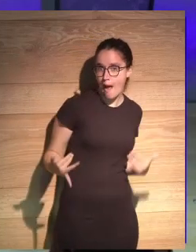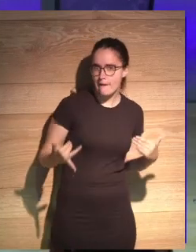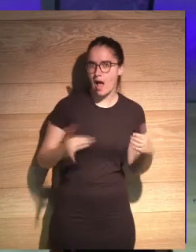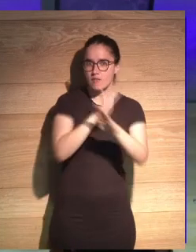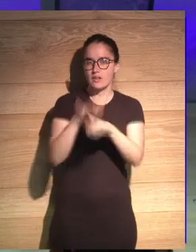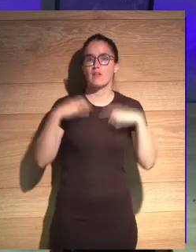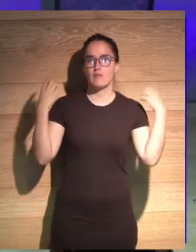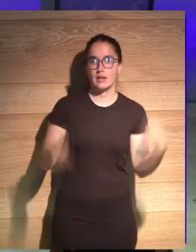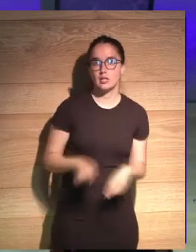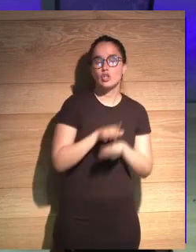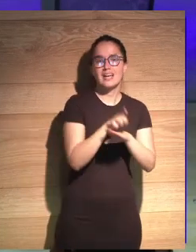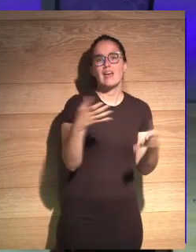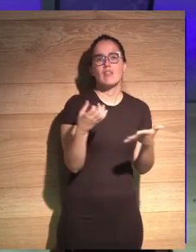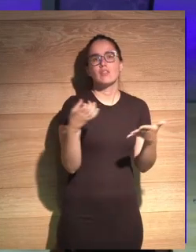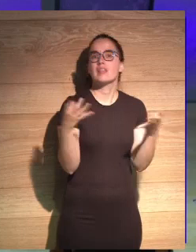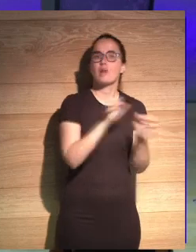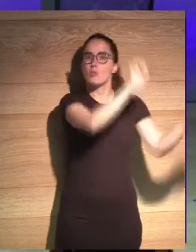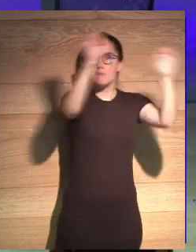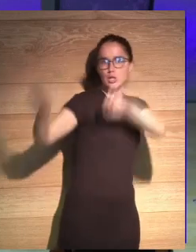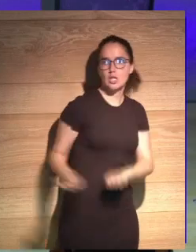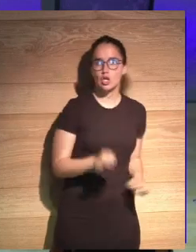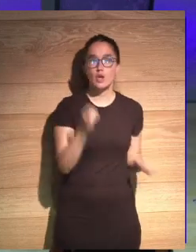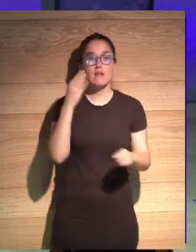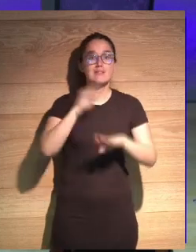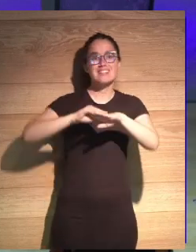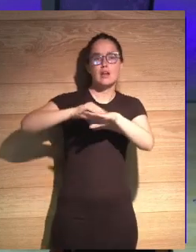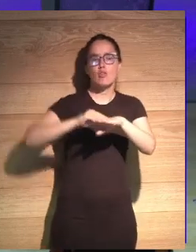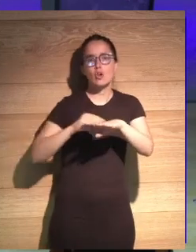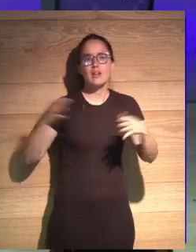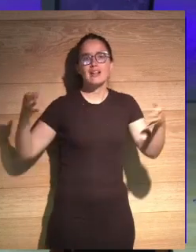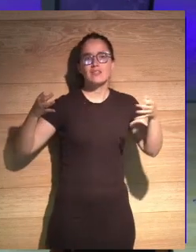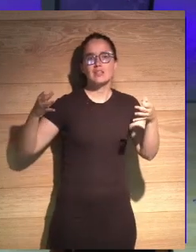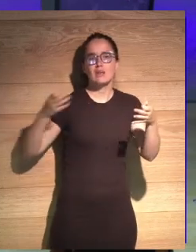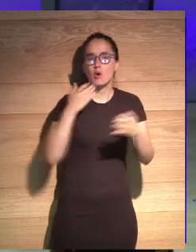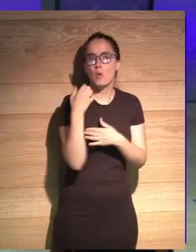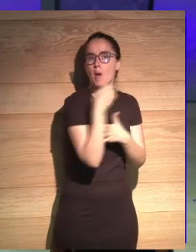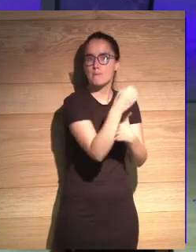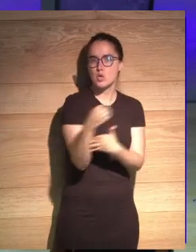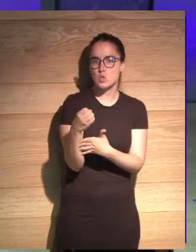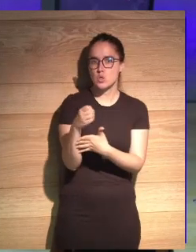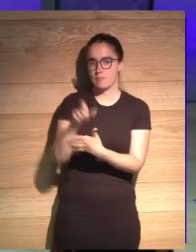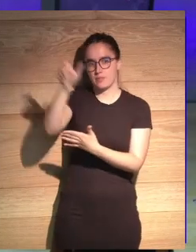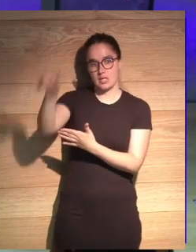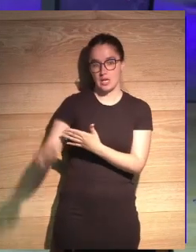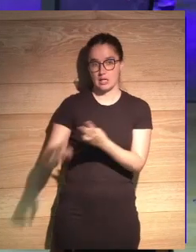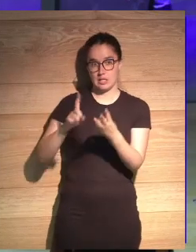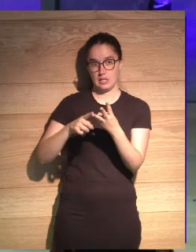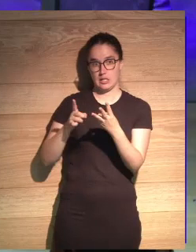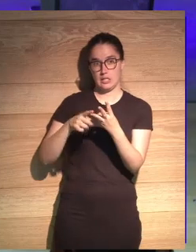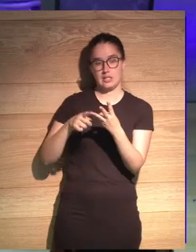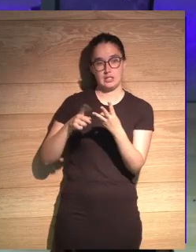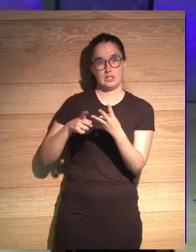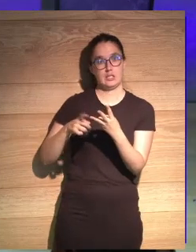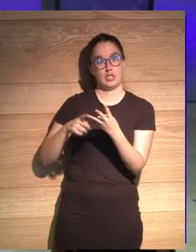is doing things seriously, the tank has to protect everyone in the team. The healer has to provide support,